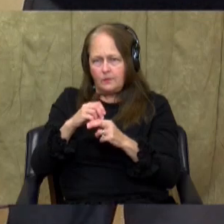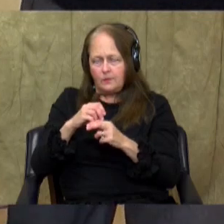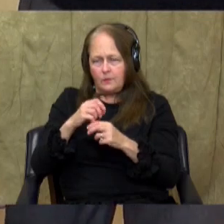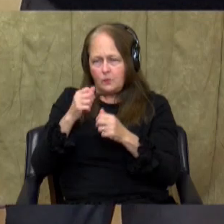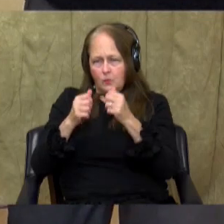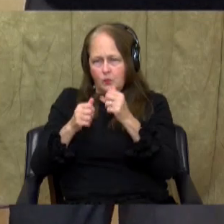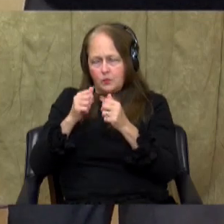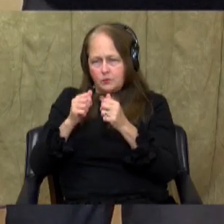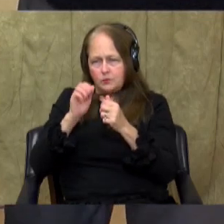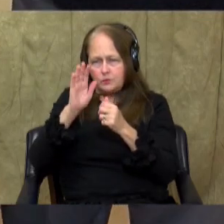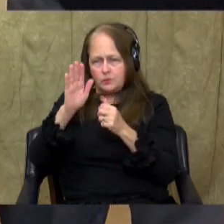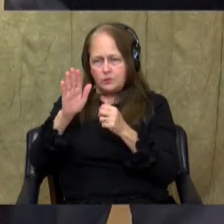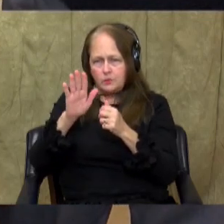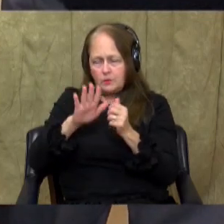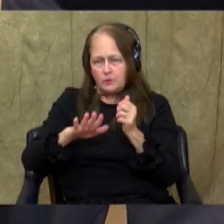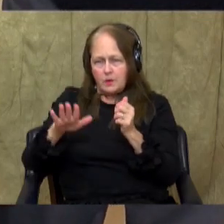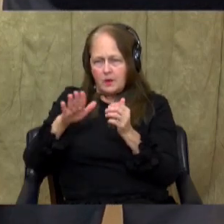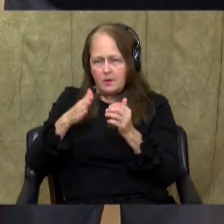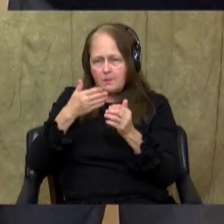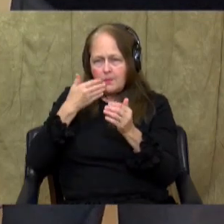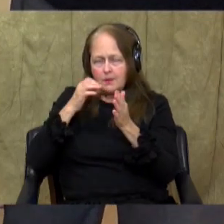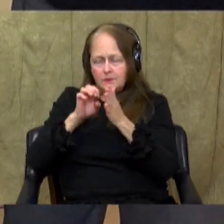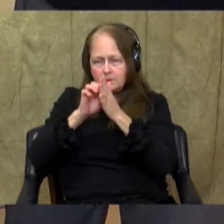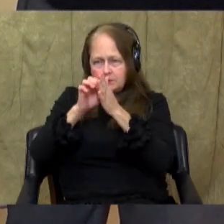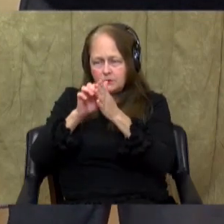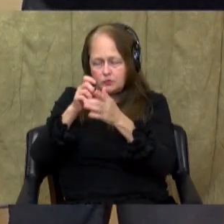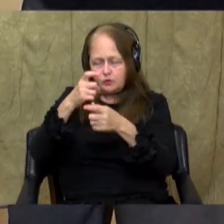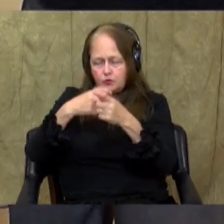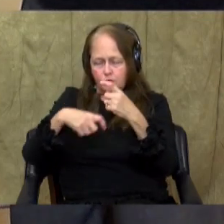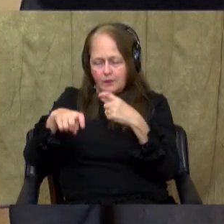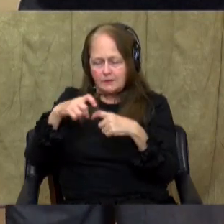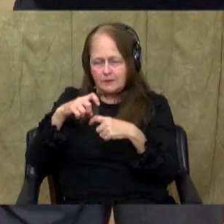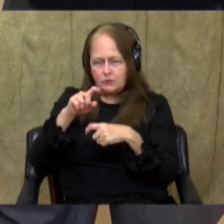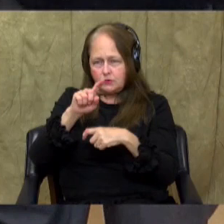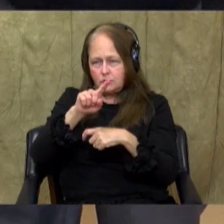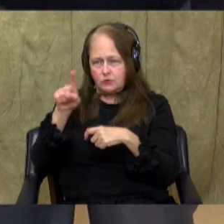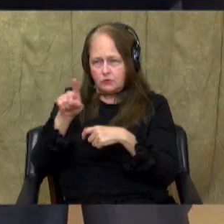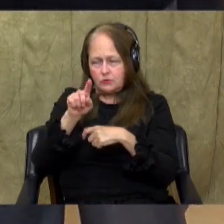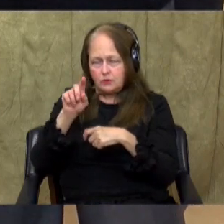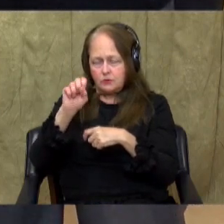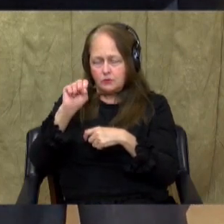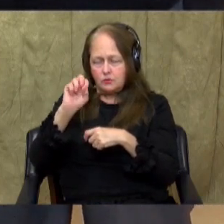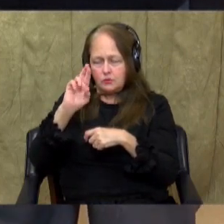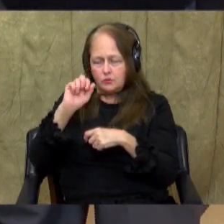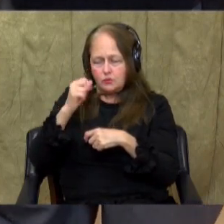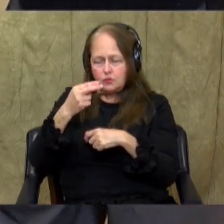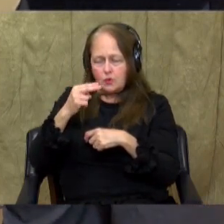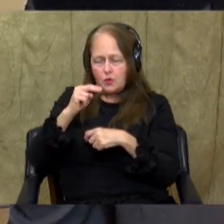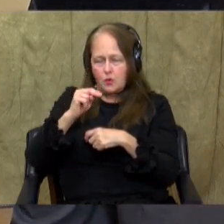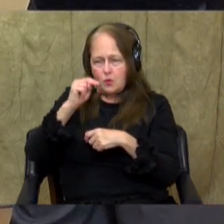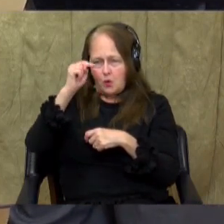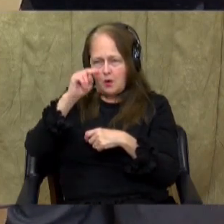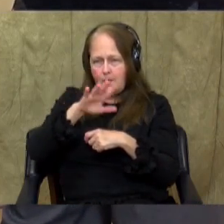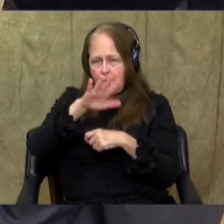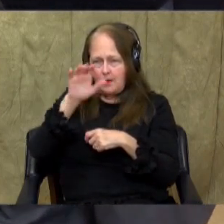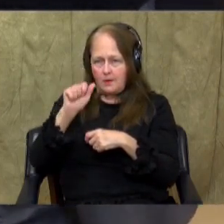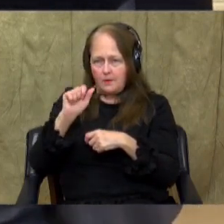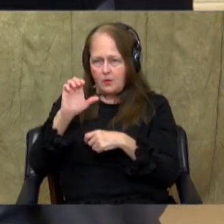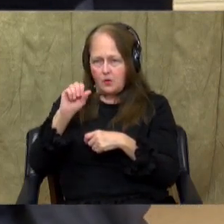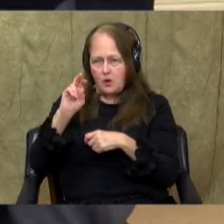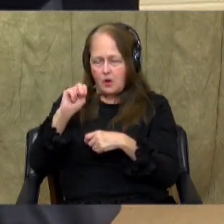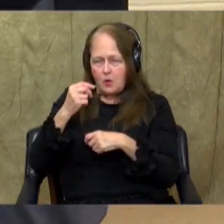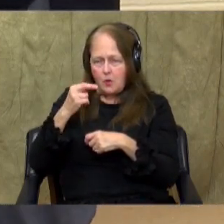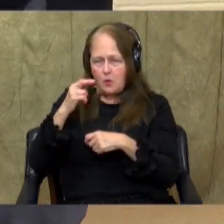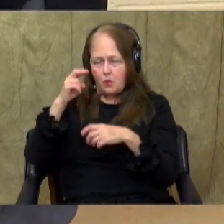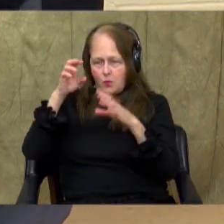Which of the following regions is the best example of a transition zone? The Sahara Desert in North Africa, the Congo